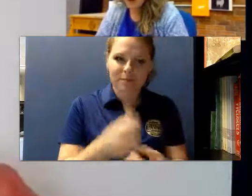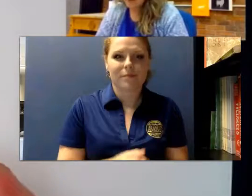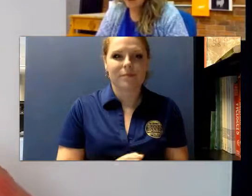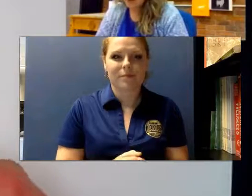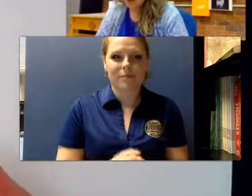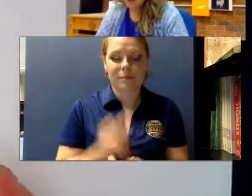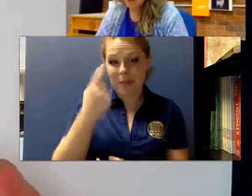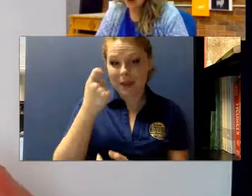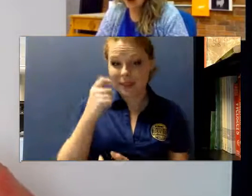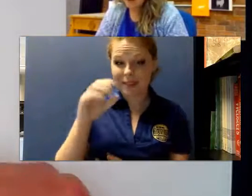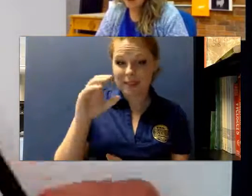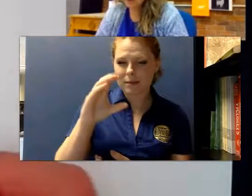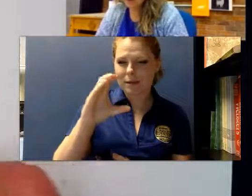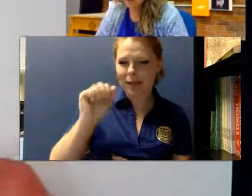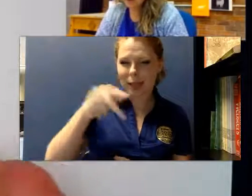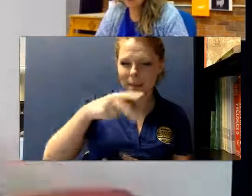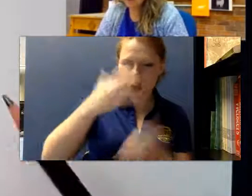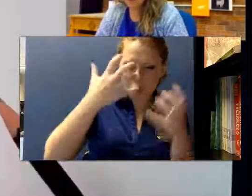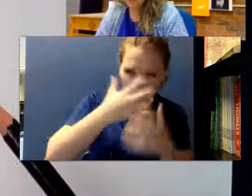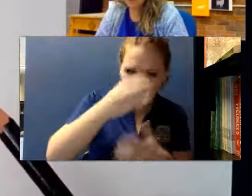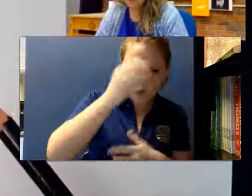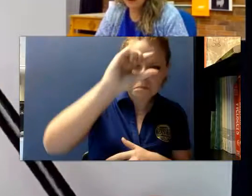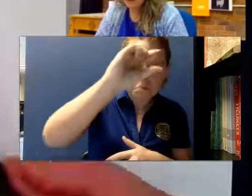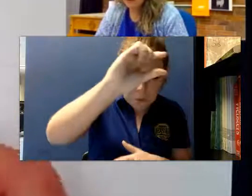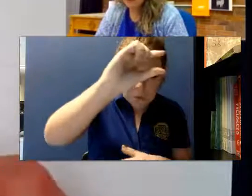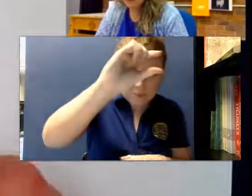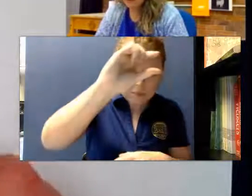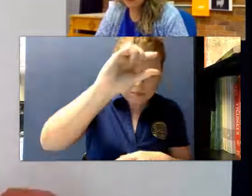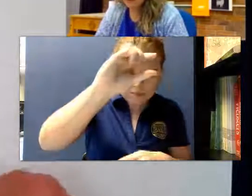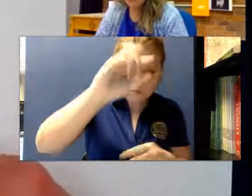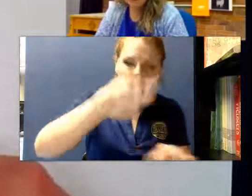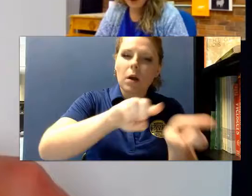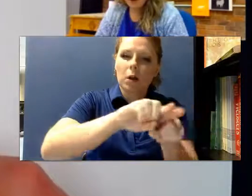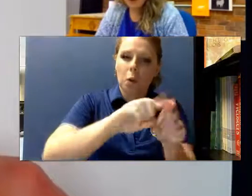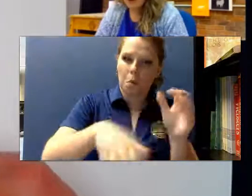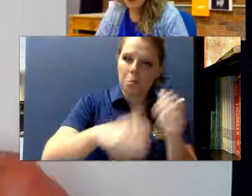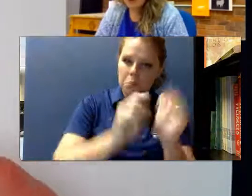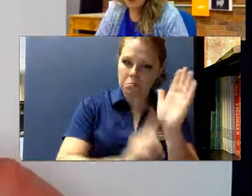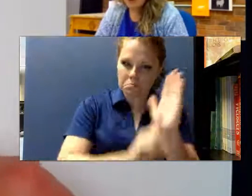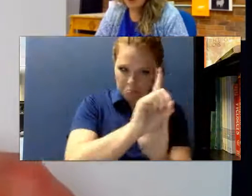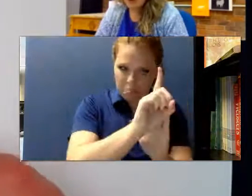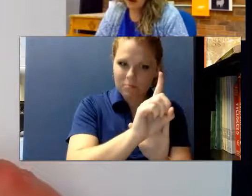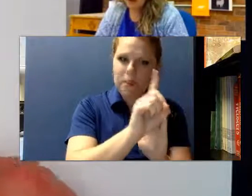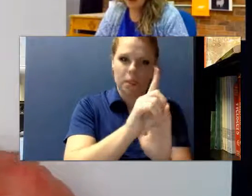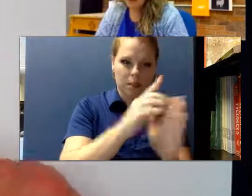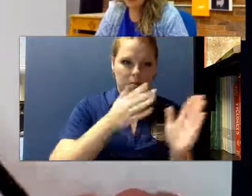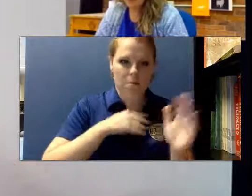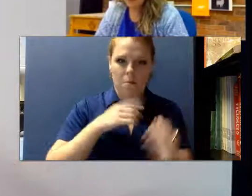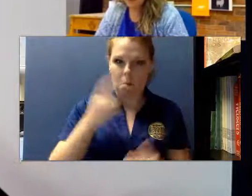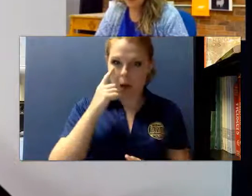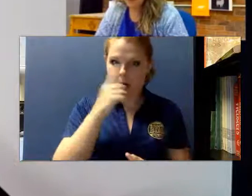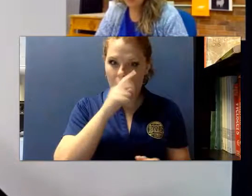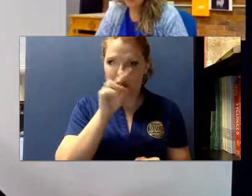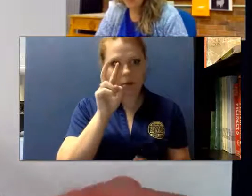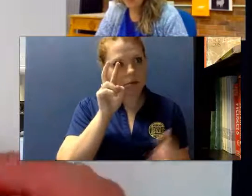this cap is the darkest cap, the darkest point in the picture, and it is also the tallest bottle, this is what my eye is going to be